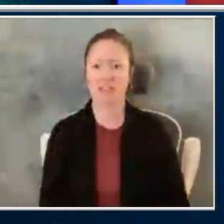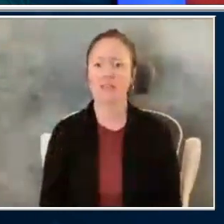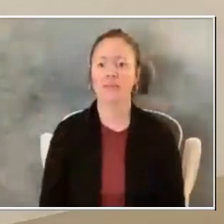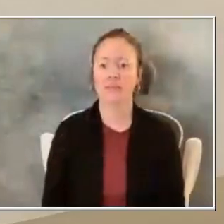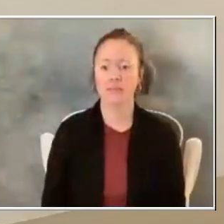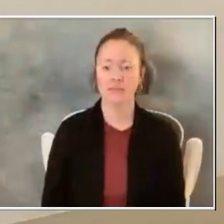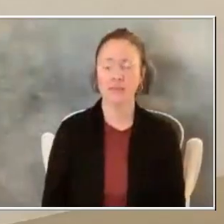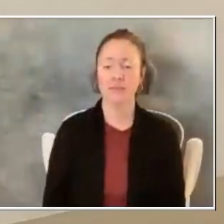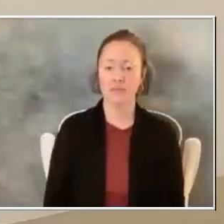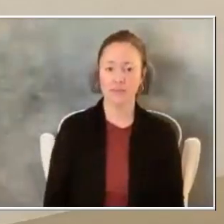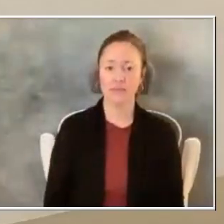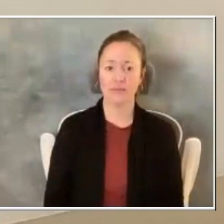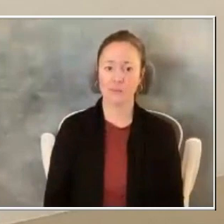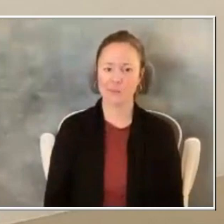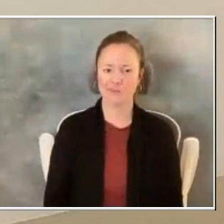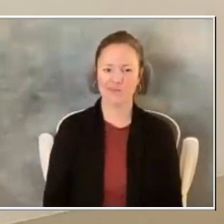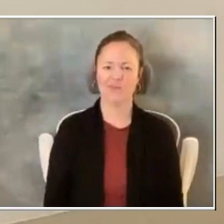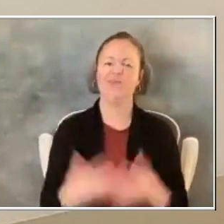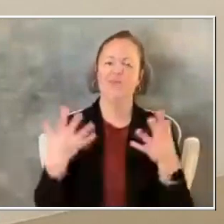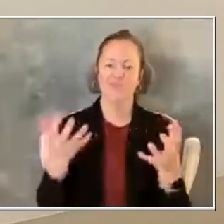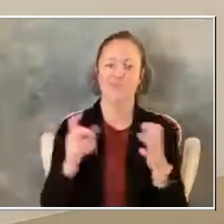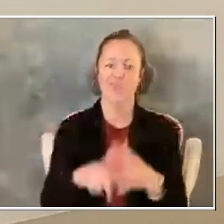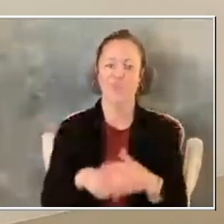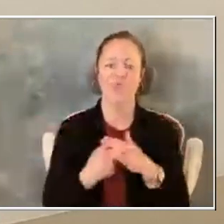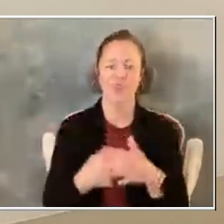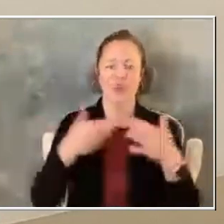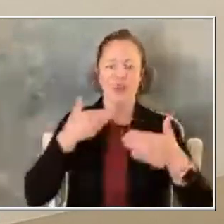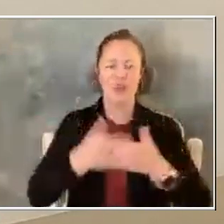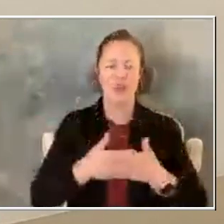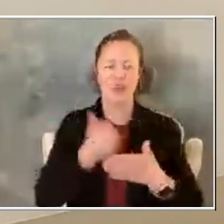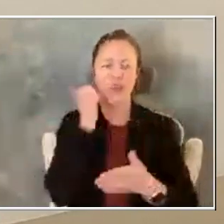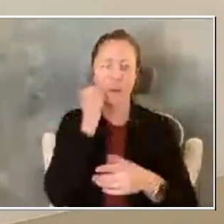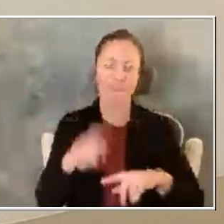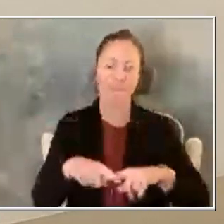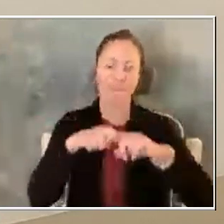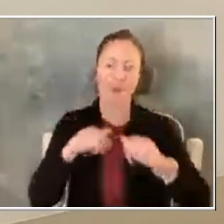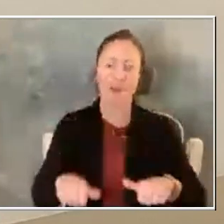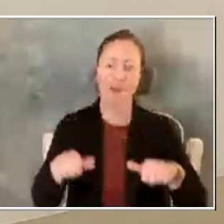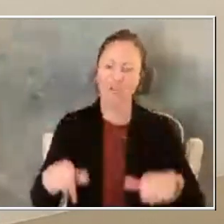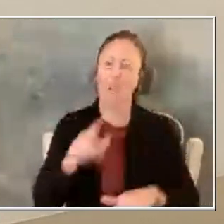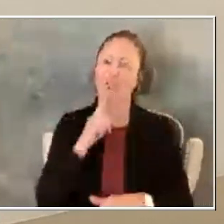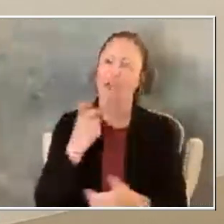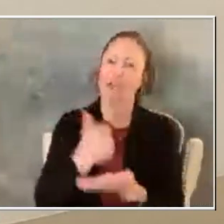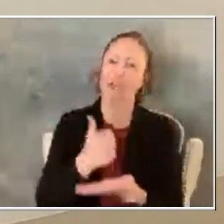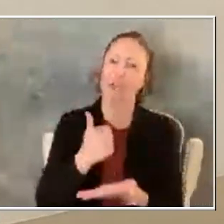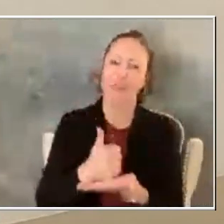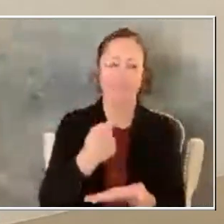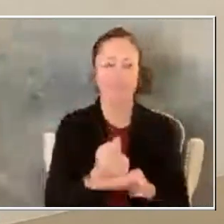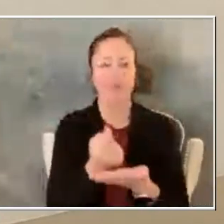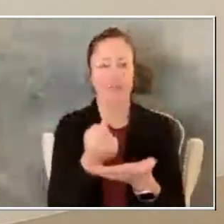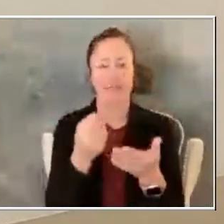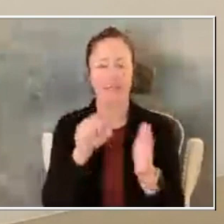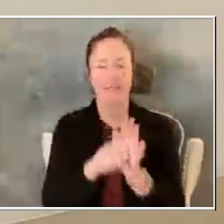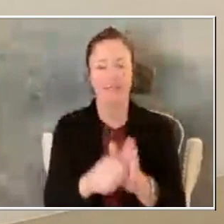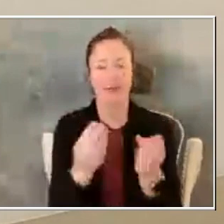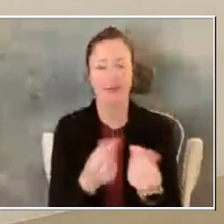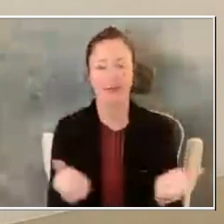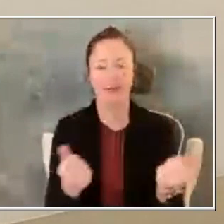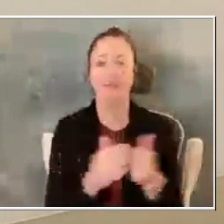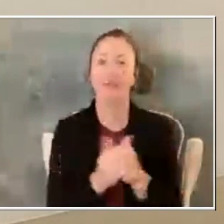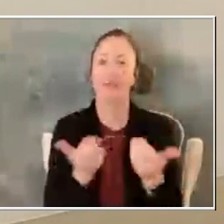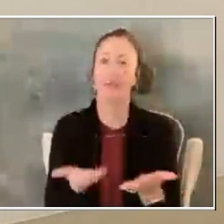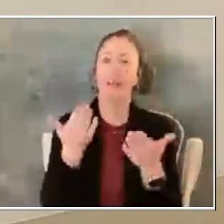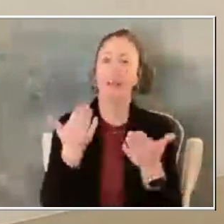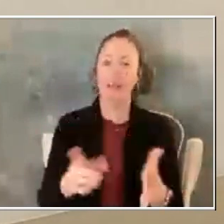want to start hormone replacement therapy as close to menopause as possible. And again, that's to treat those menopausal symptoms. And generally, the recommendation is